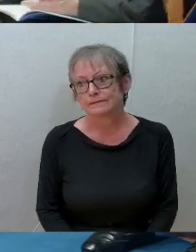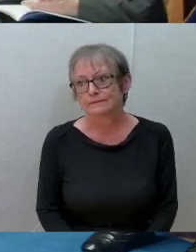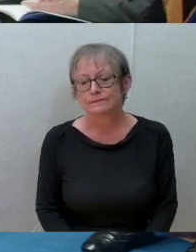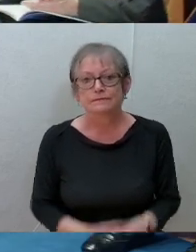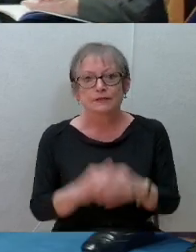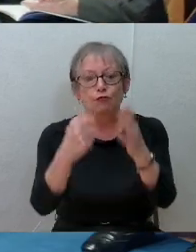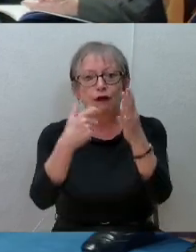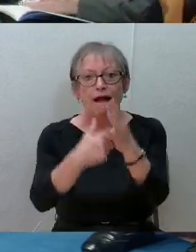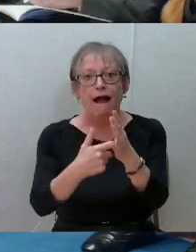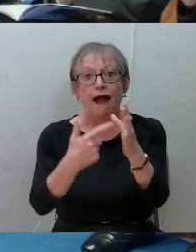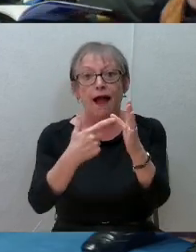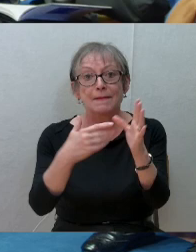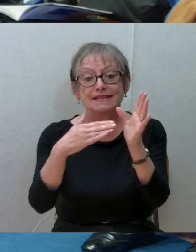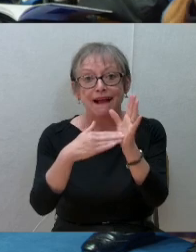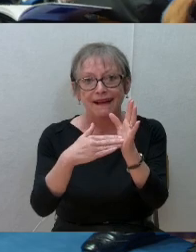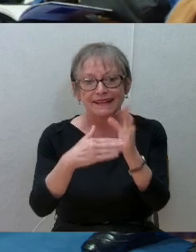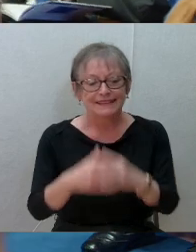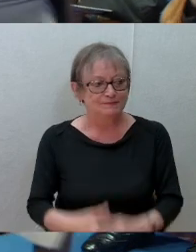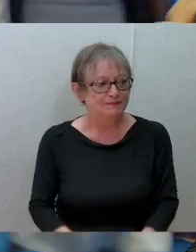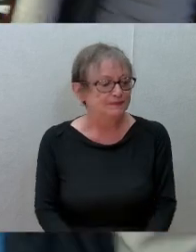Raya Almascari.